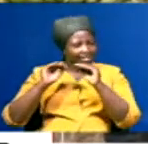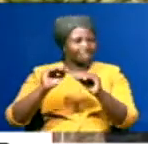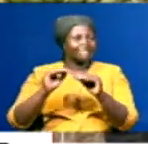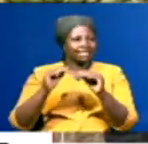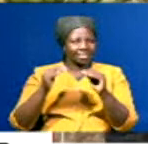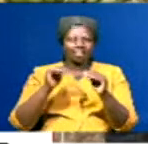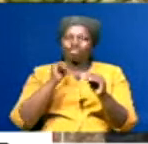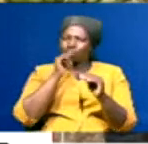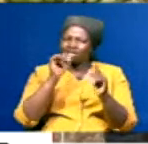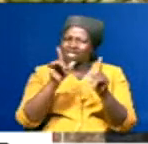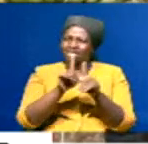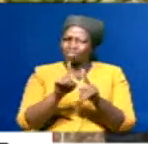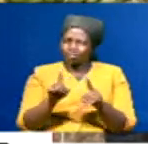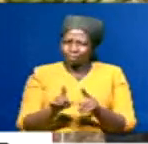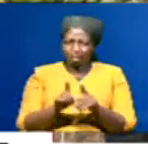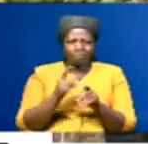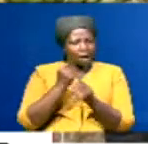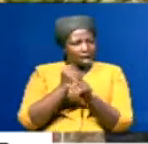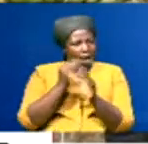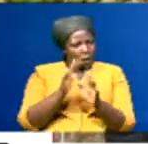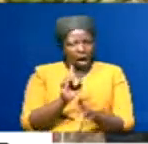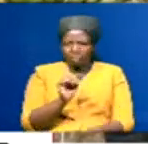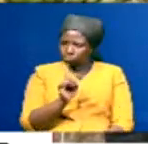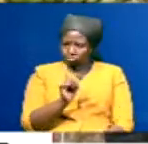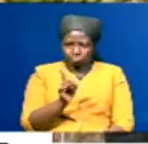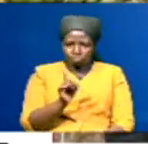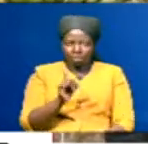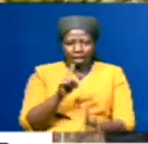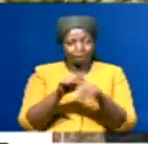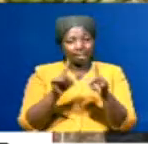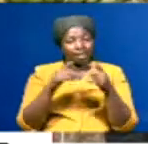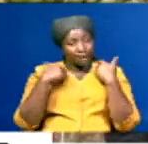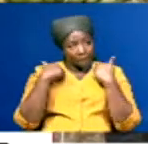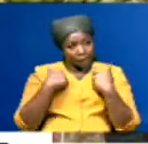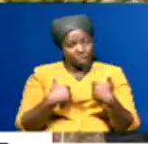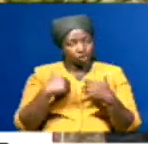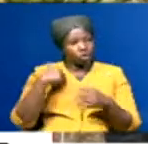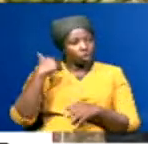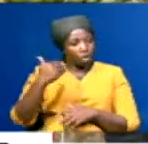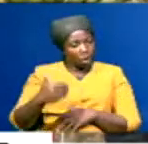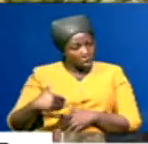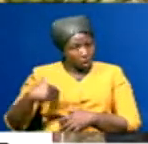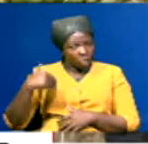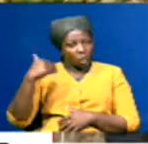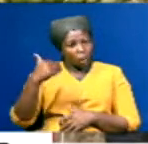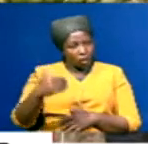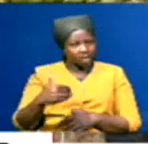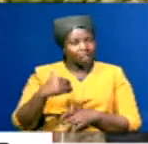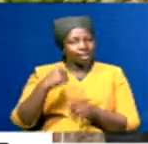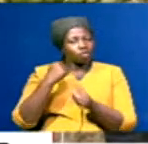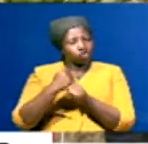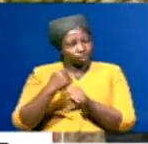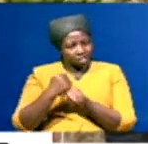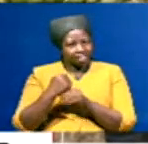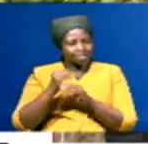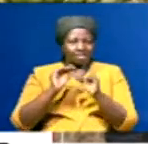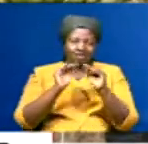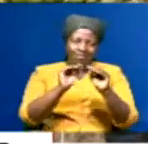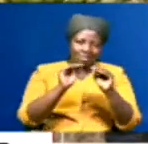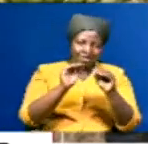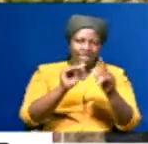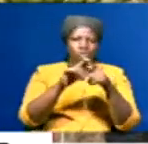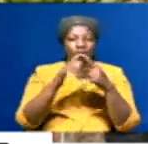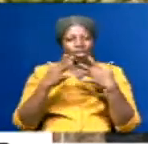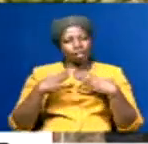as an employee as such, but I was always running, educating people. Even